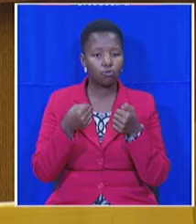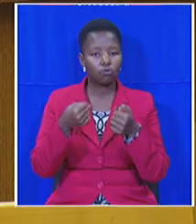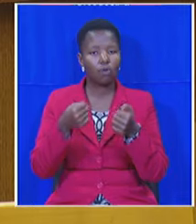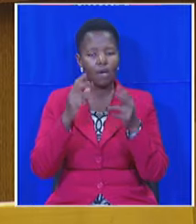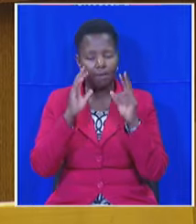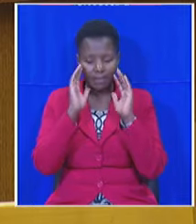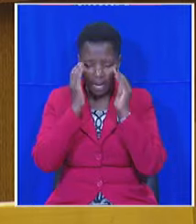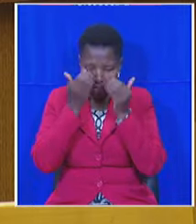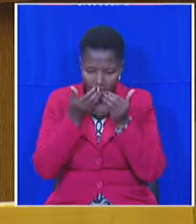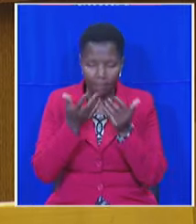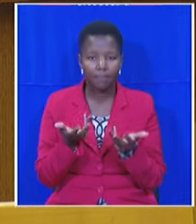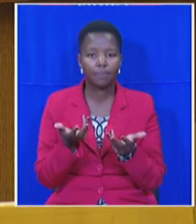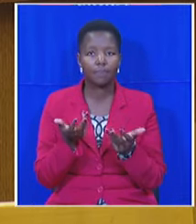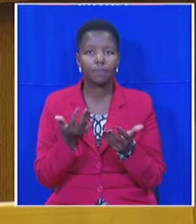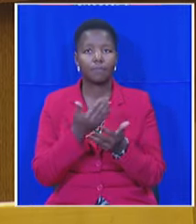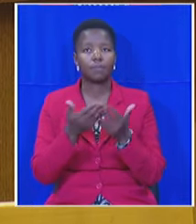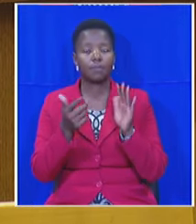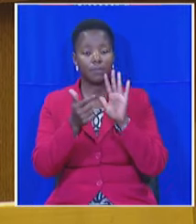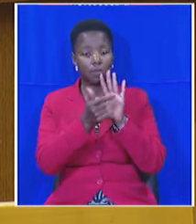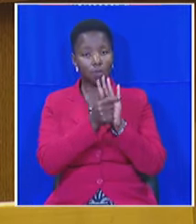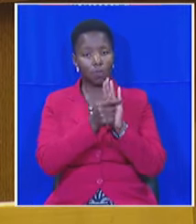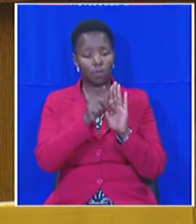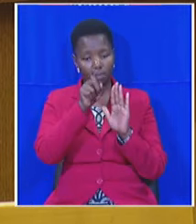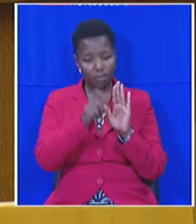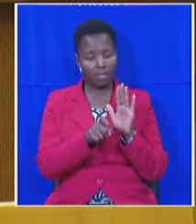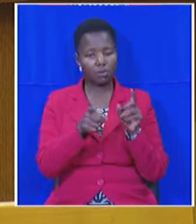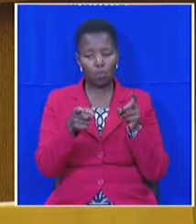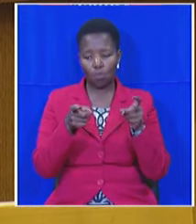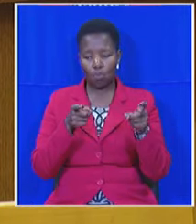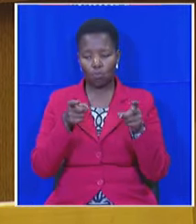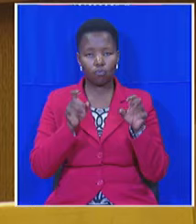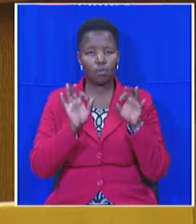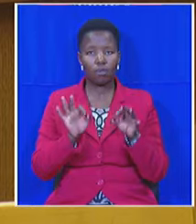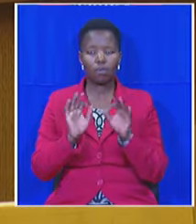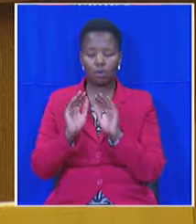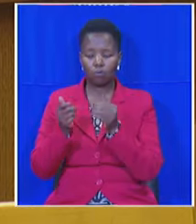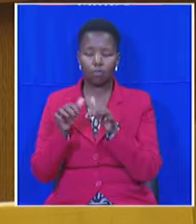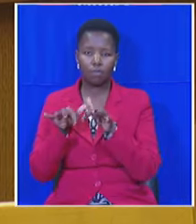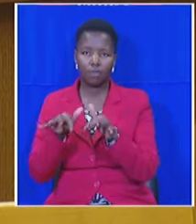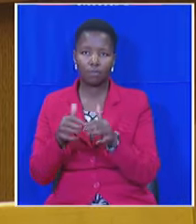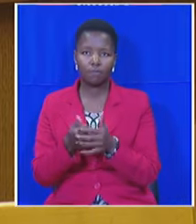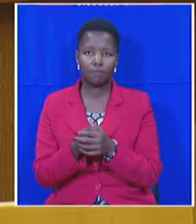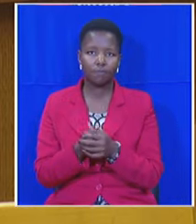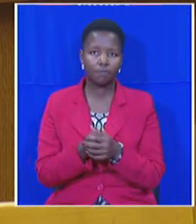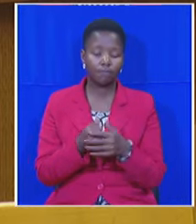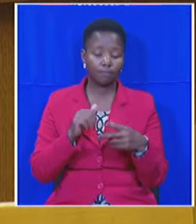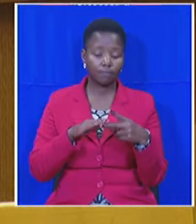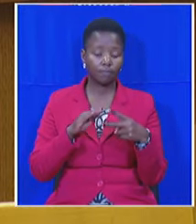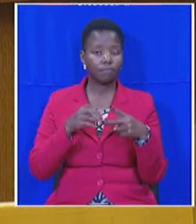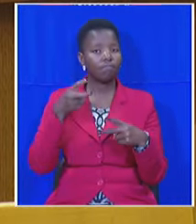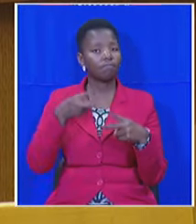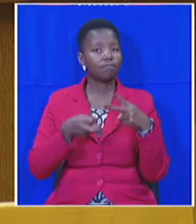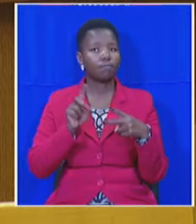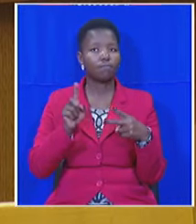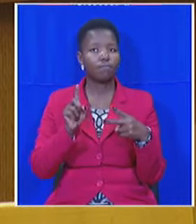morning. And I think some legislation must be put in to control that, to protect our people on the road. The other challenge we have is with